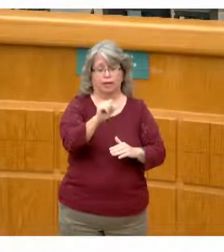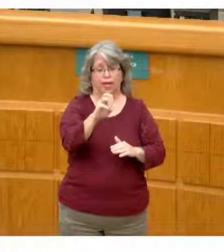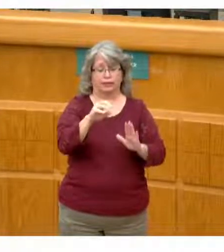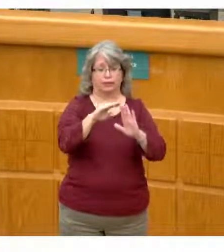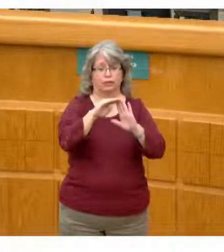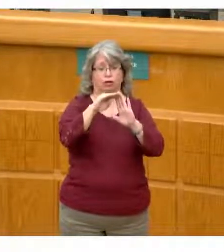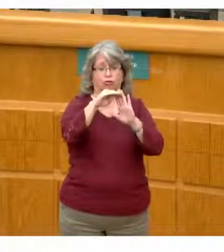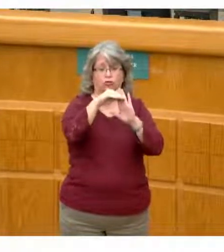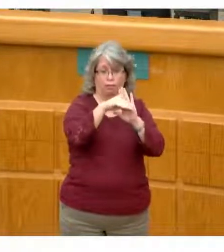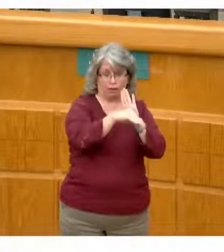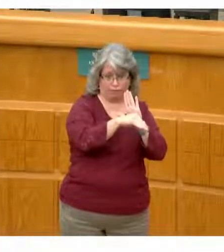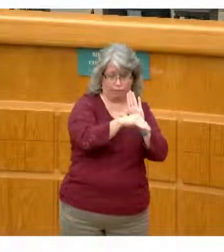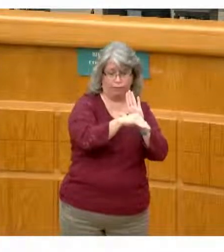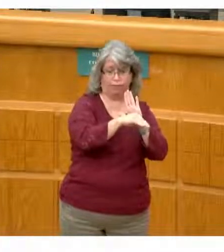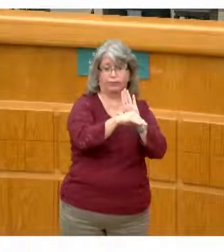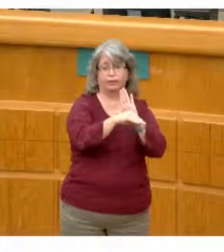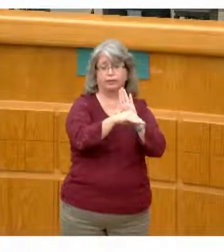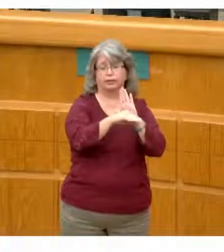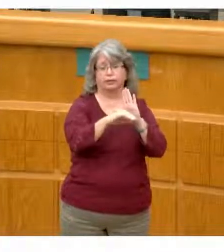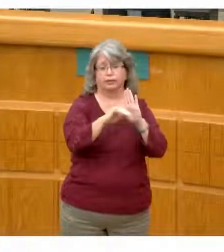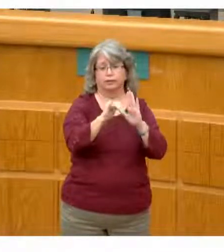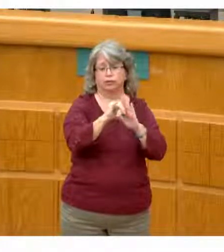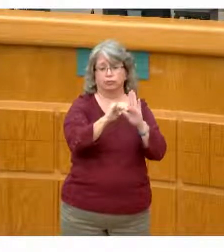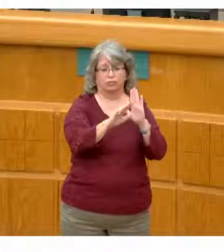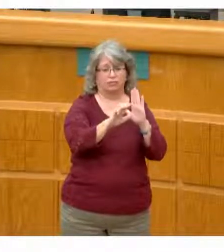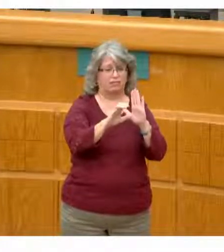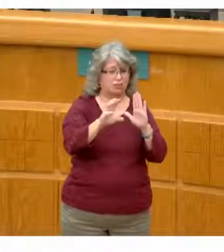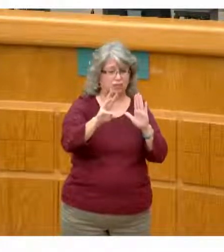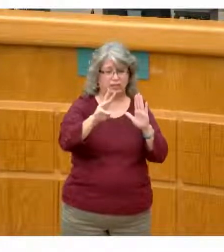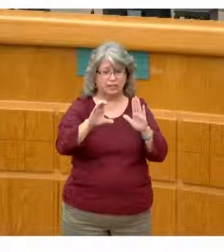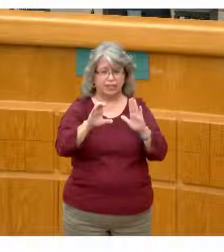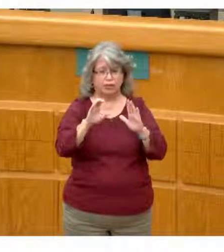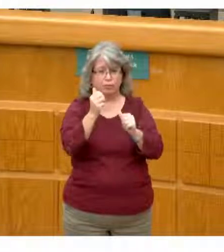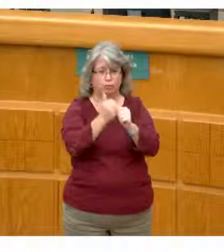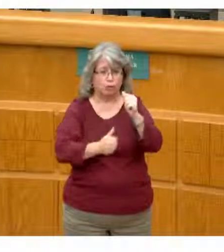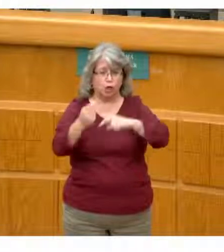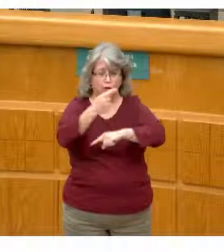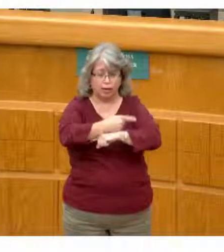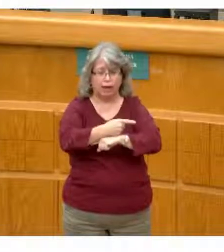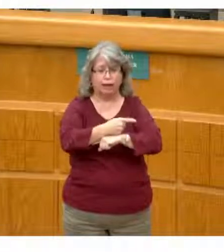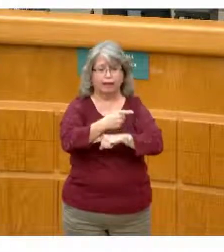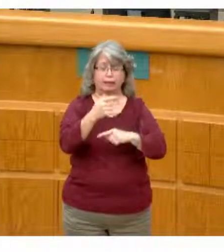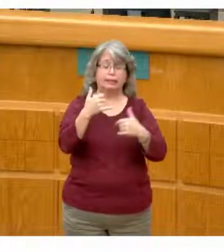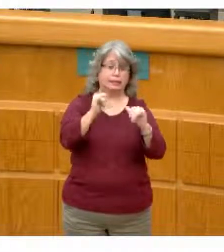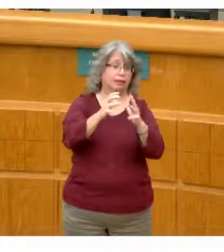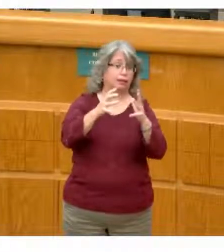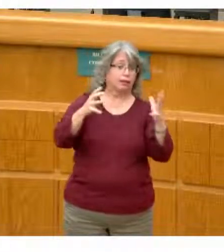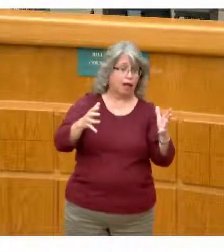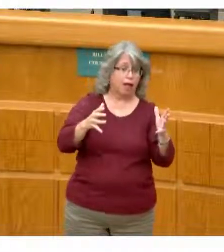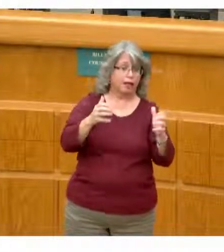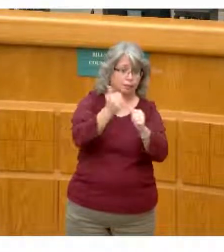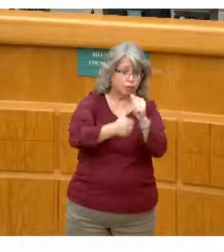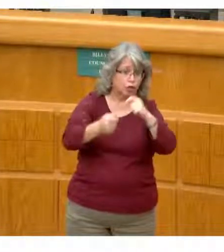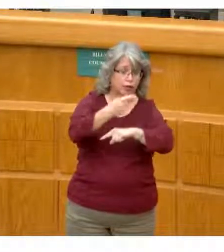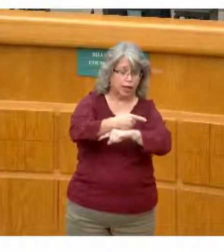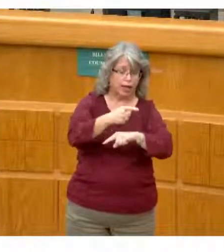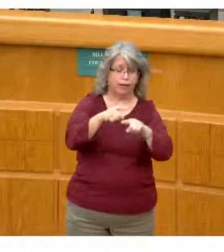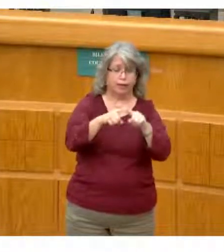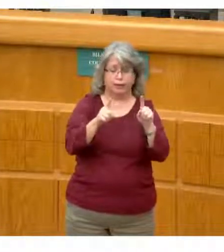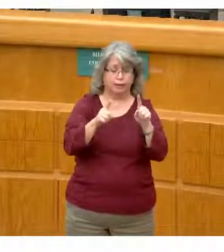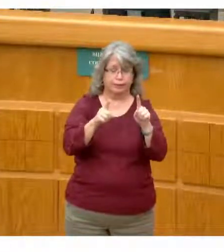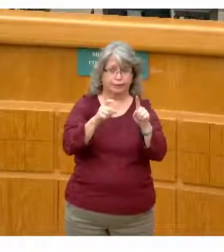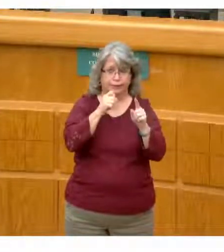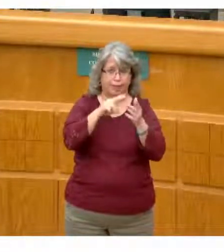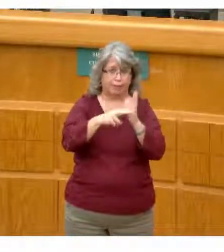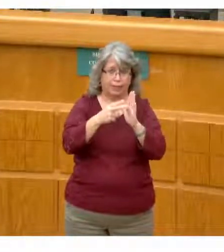They're all the way down to 500 to 600 cases per day, which is still a lot of cases per day, so this is by no means